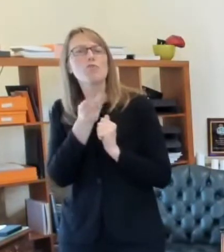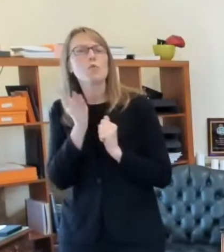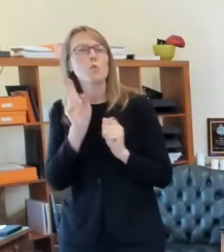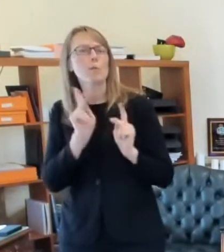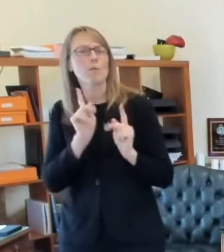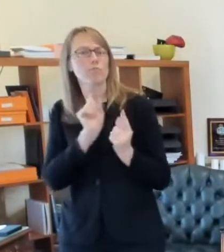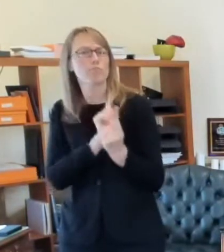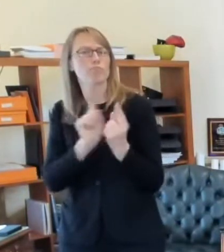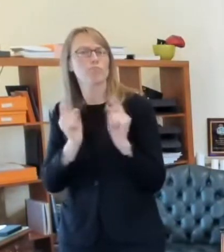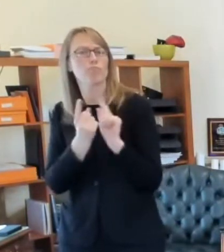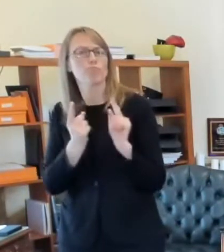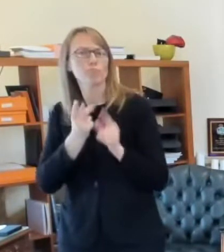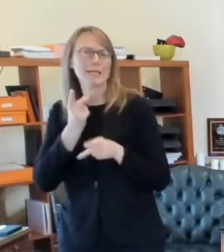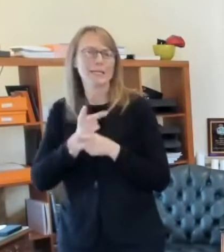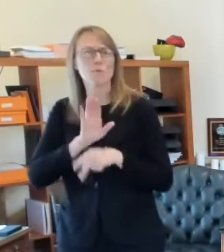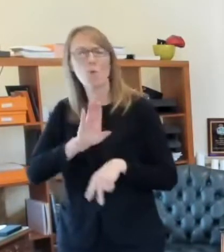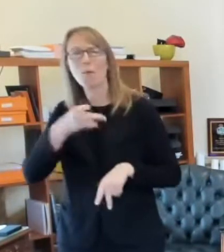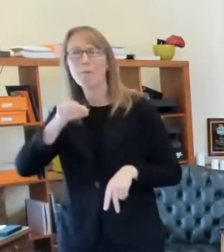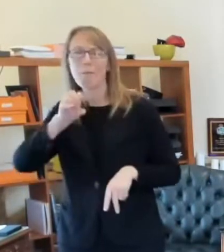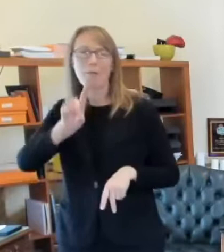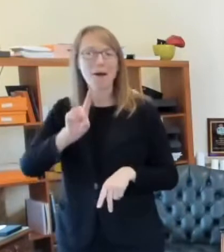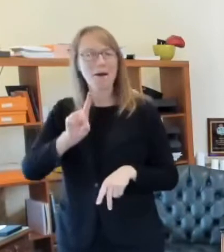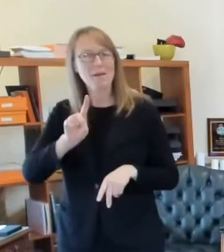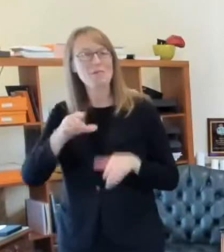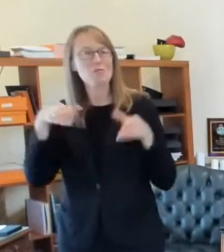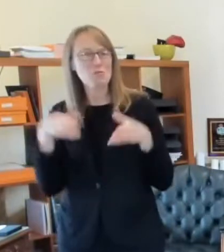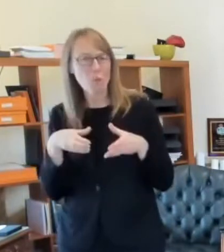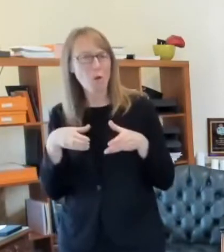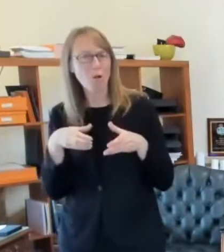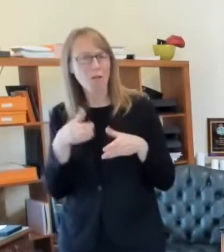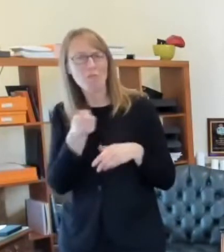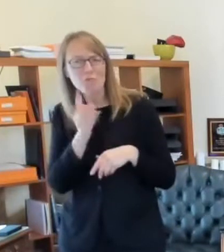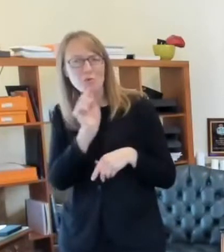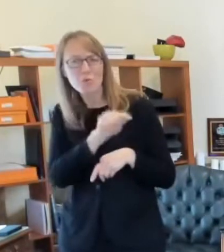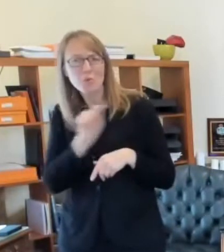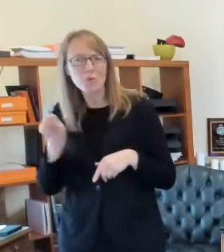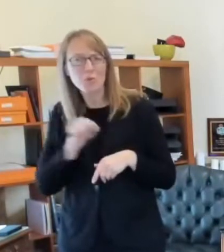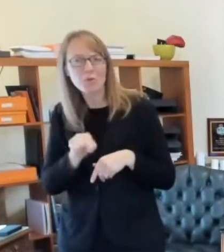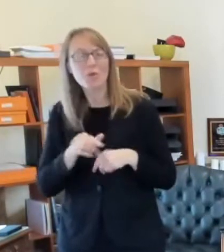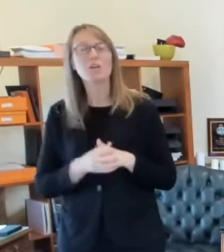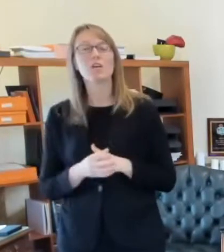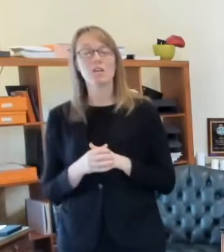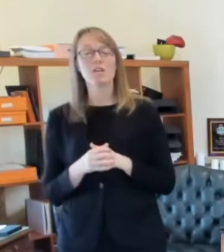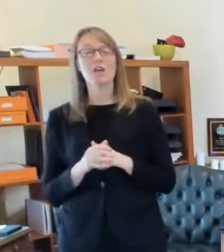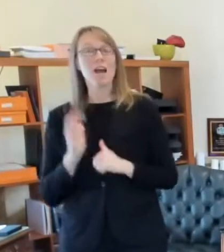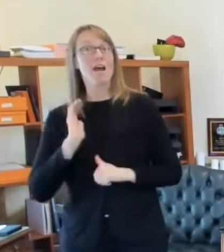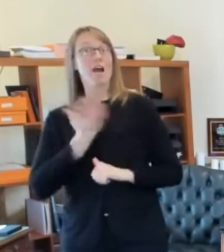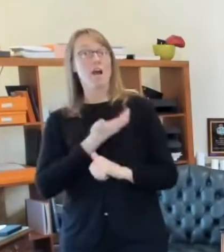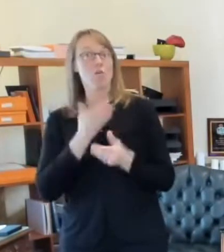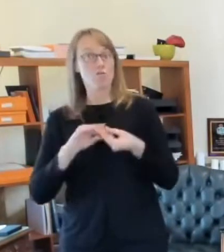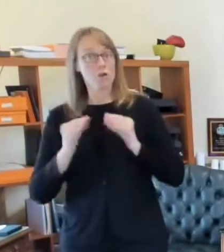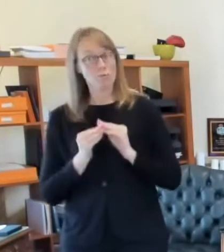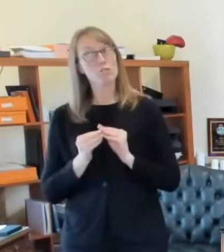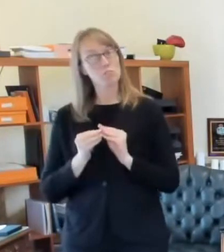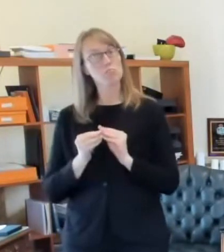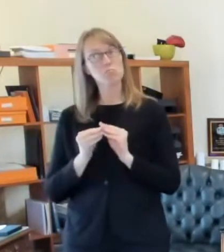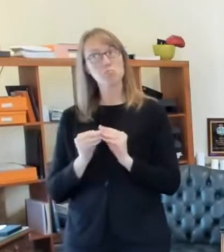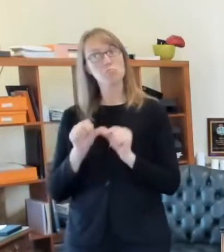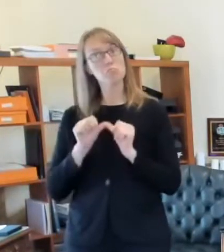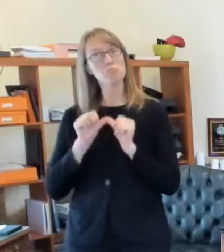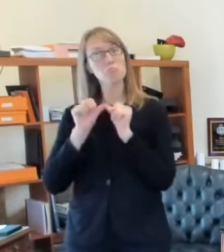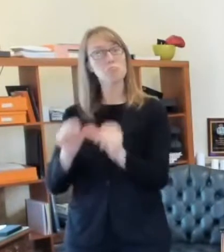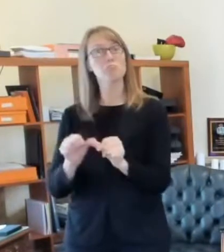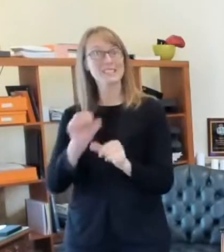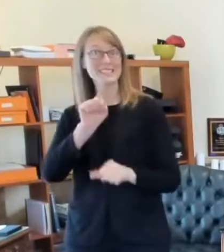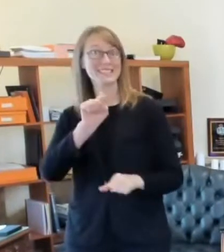the fewer people who will test COVID positive. So our numbers been pretty steady. I think that